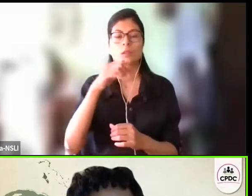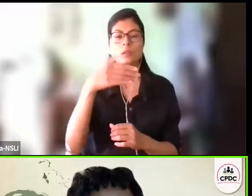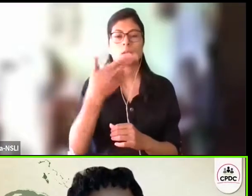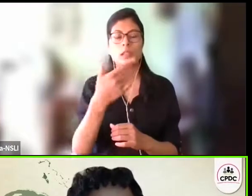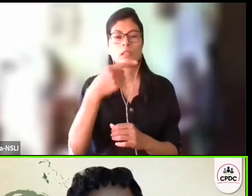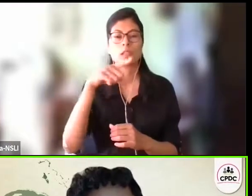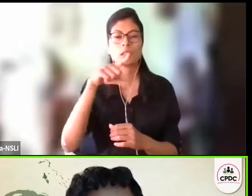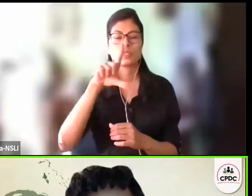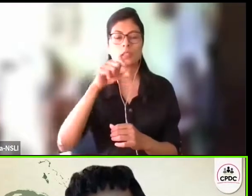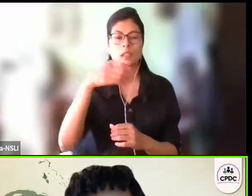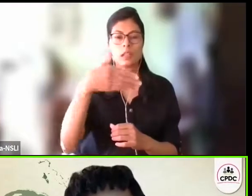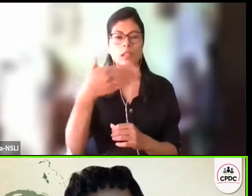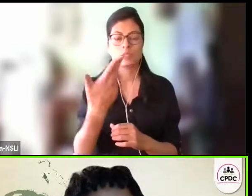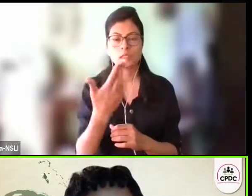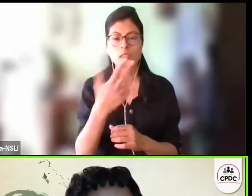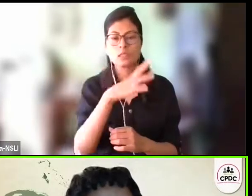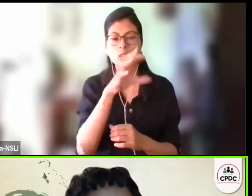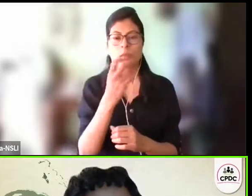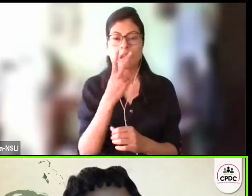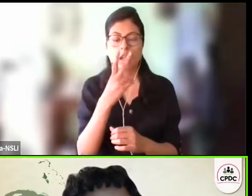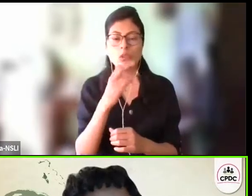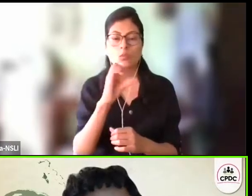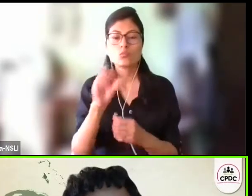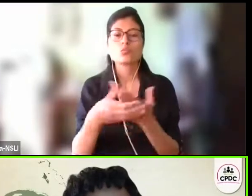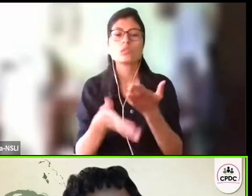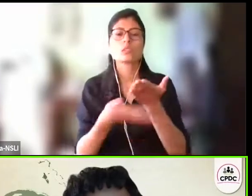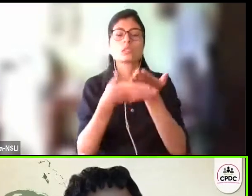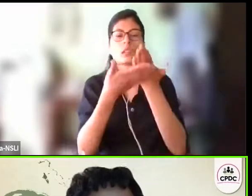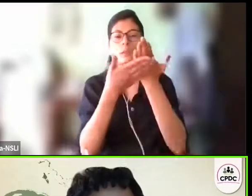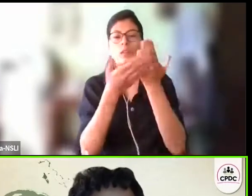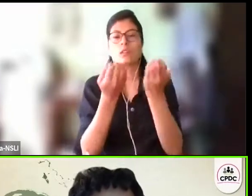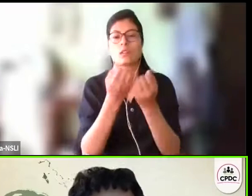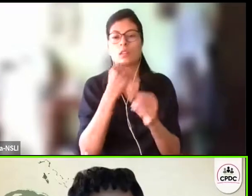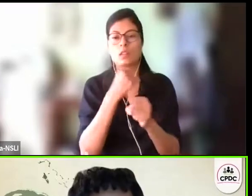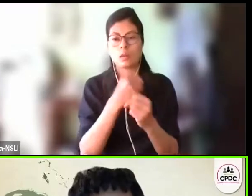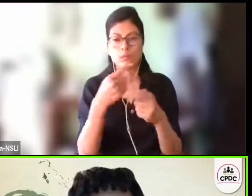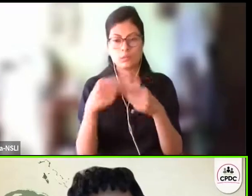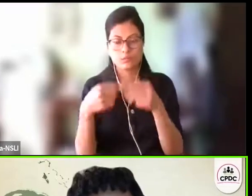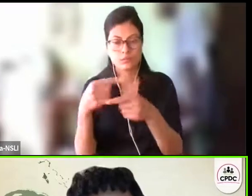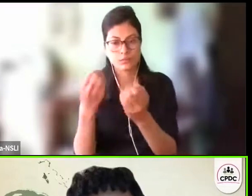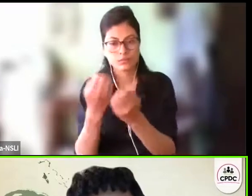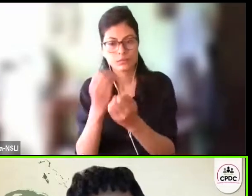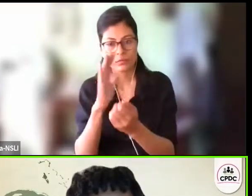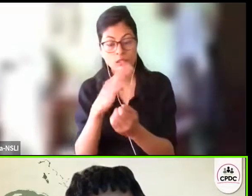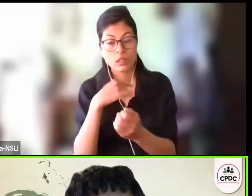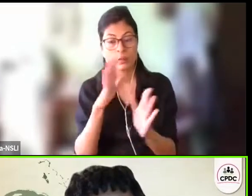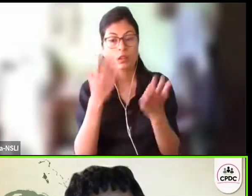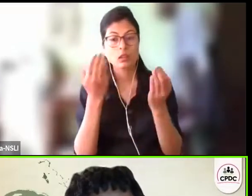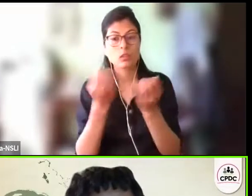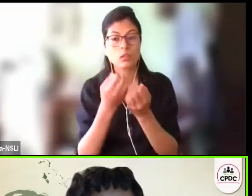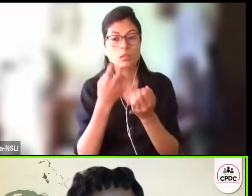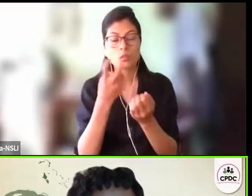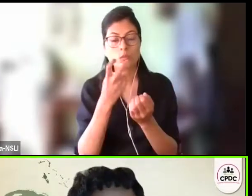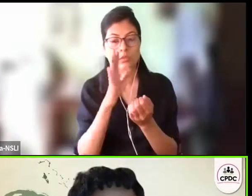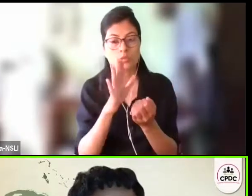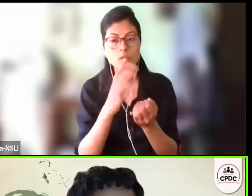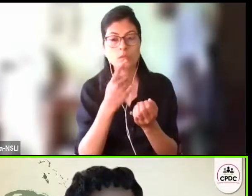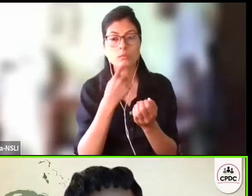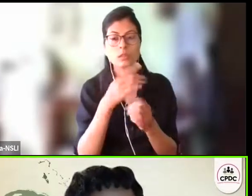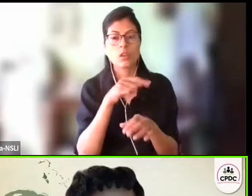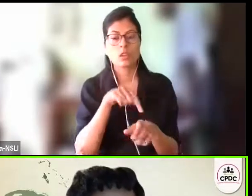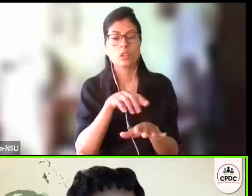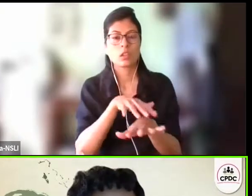to do now is to scale it up to include contingency credit lines and parametric insurance.